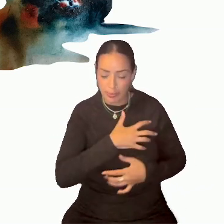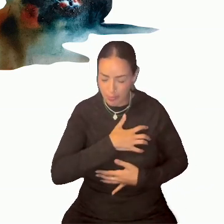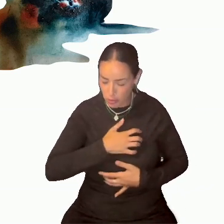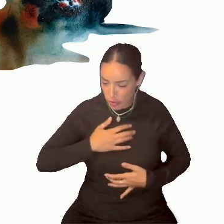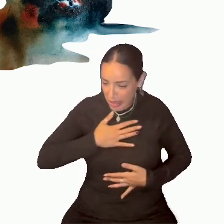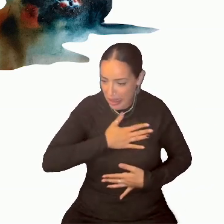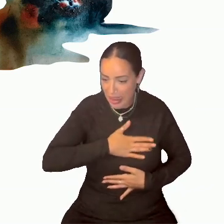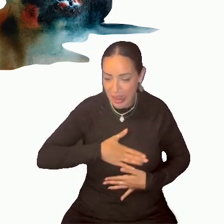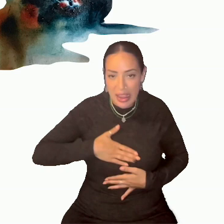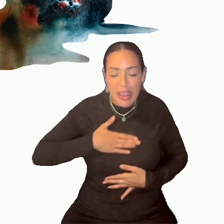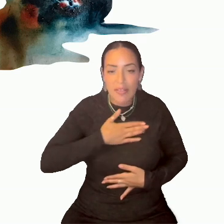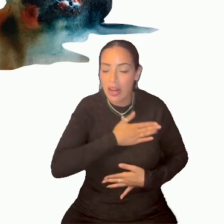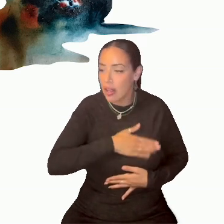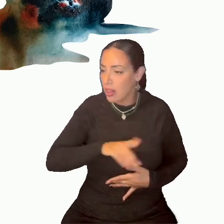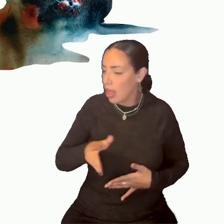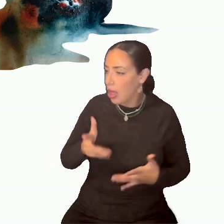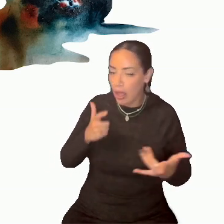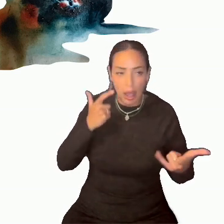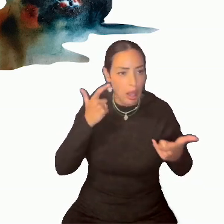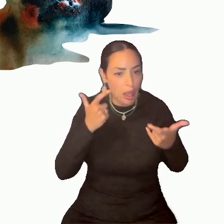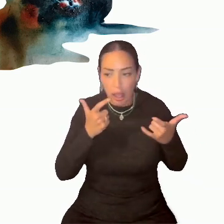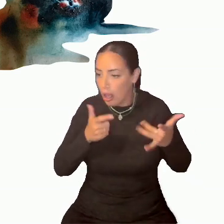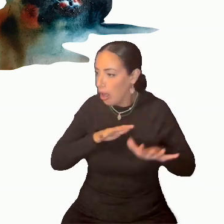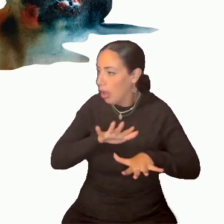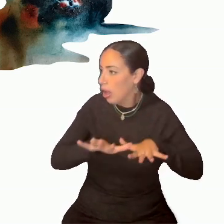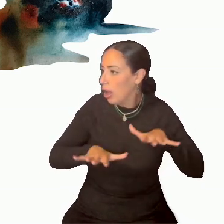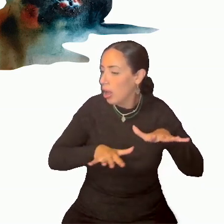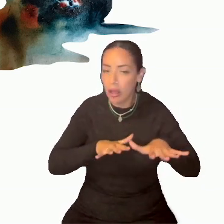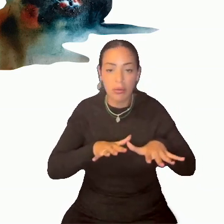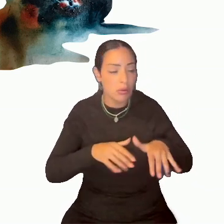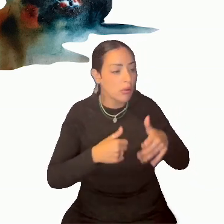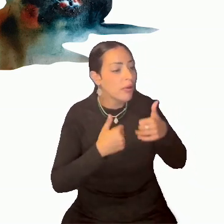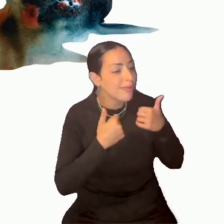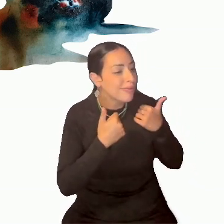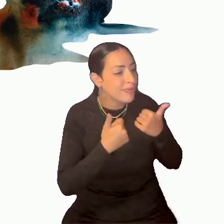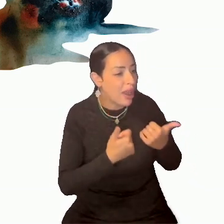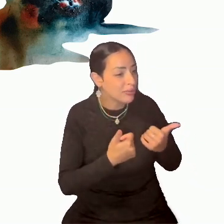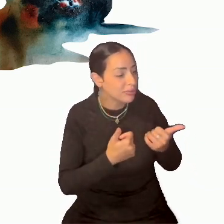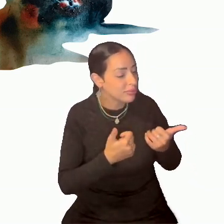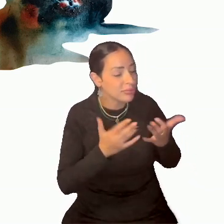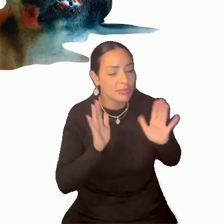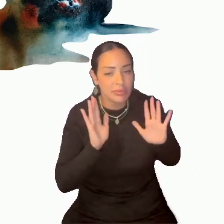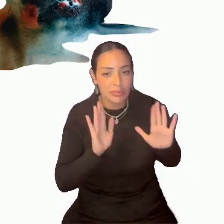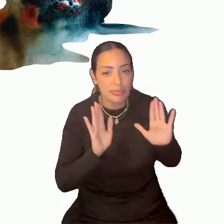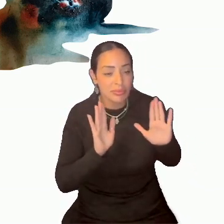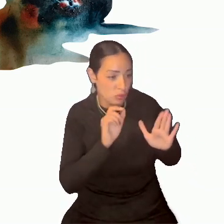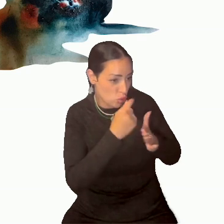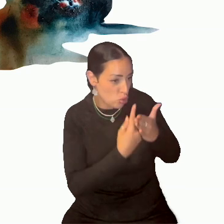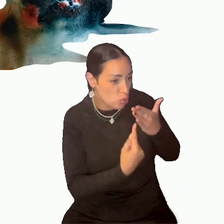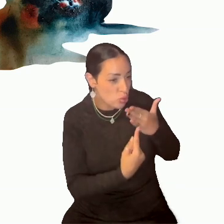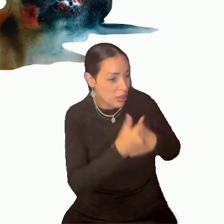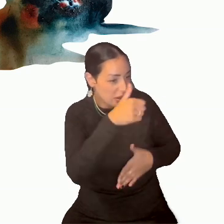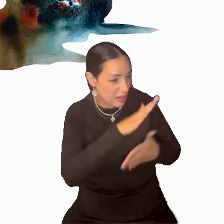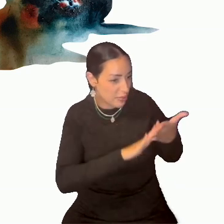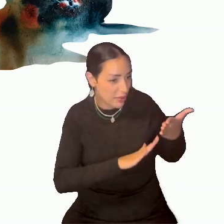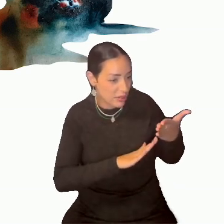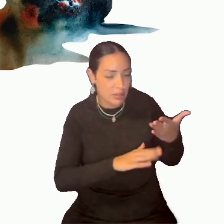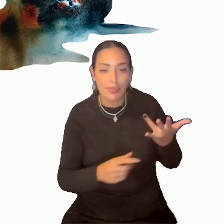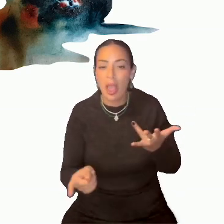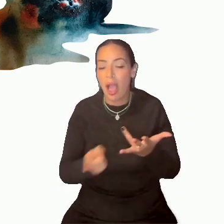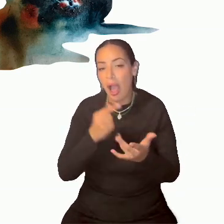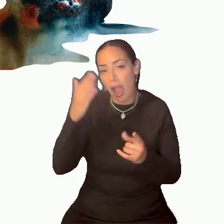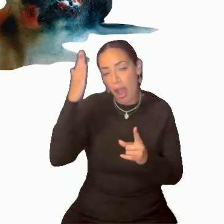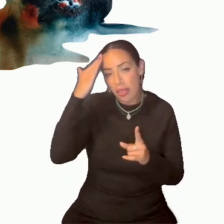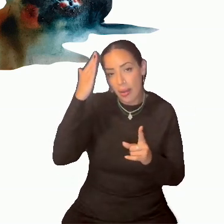grief and the world around them is absolutely okay. I remember the case of another bereaved mother following the death